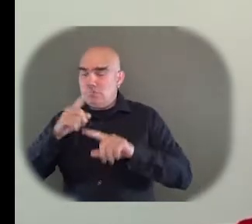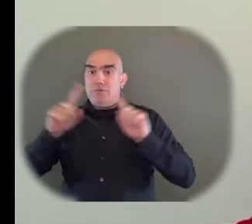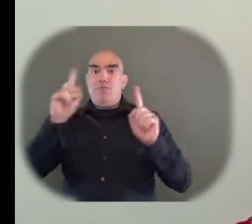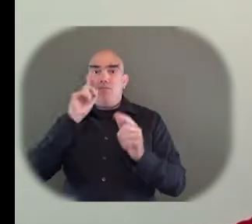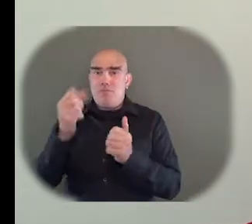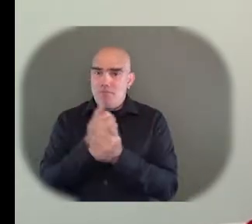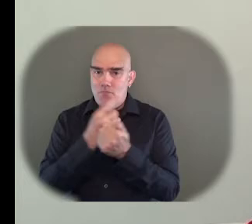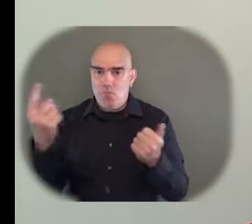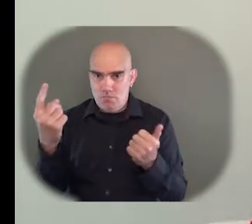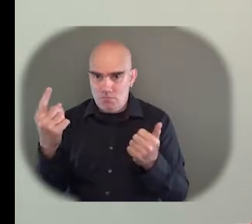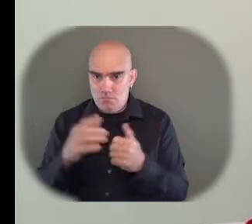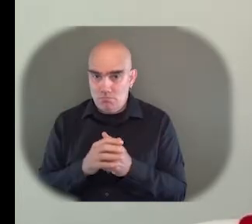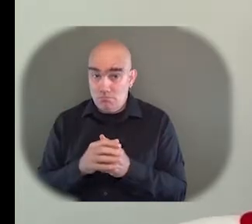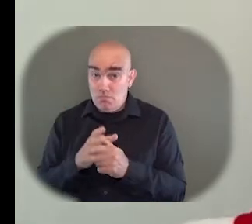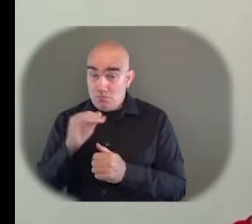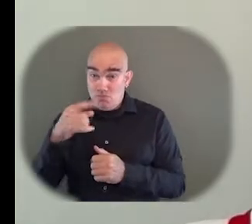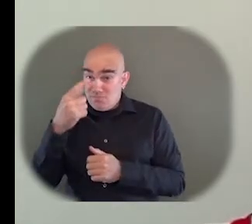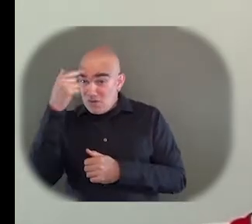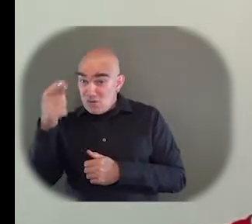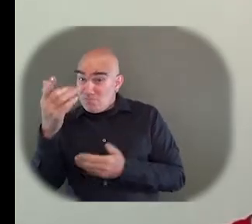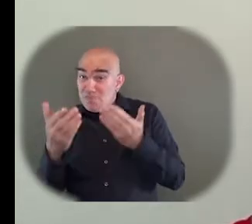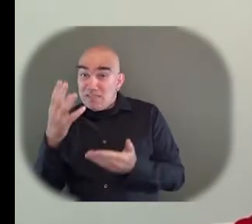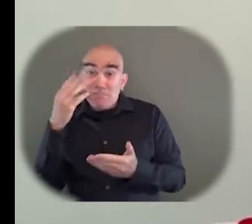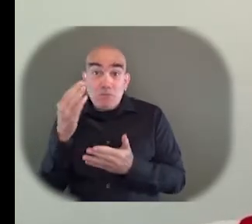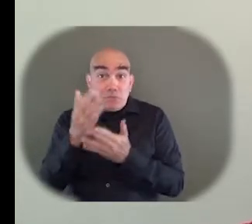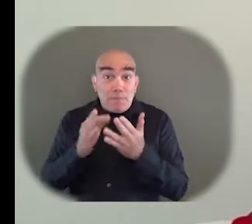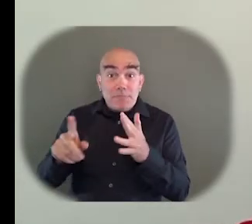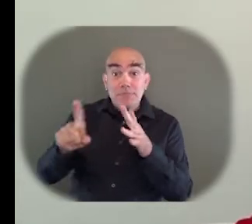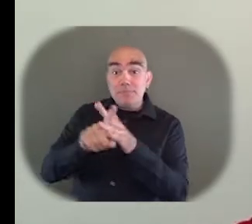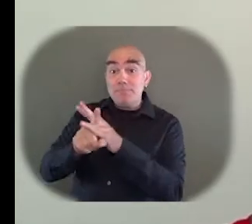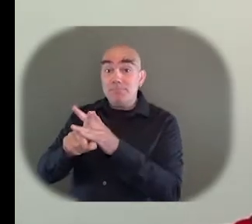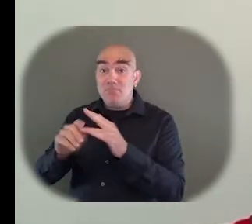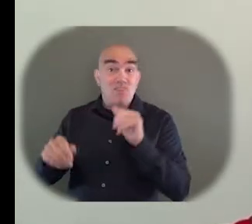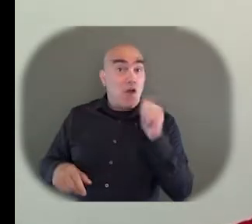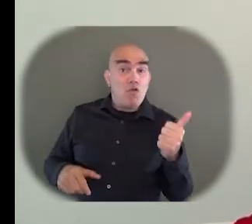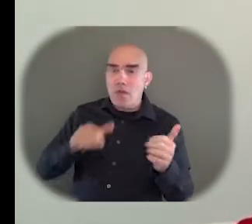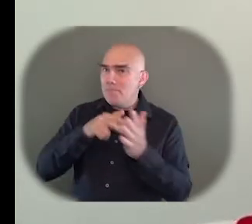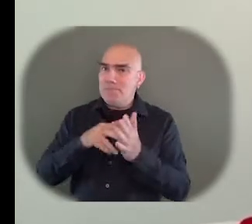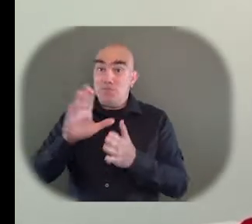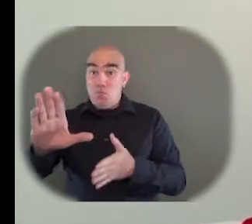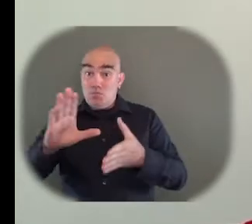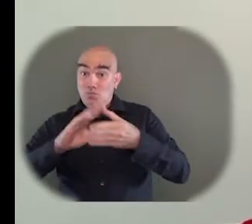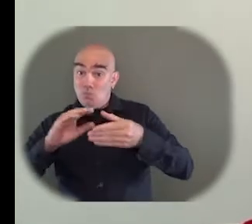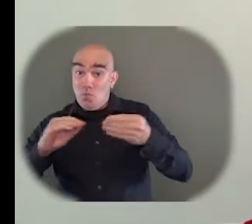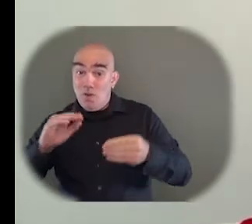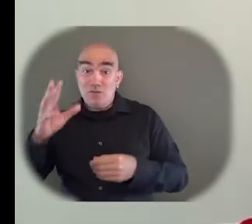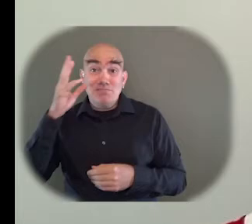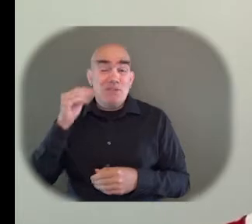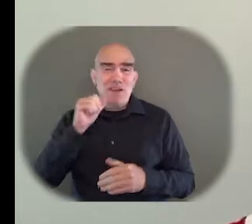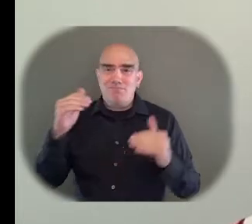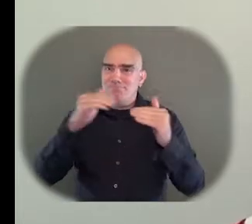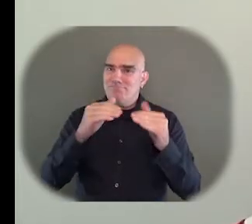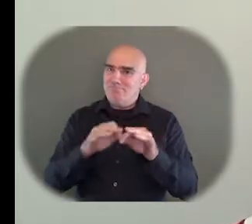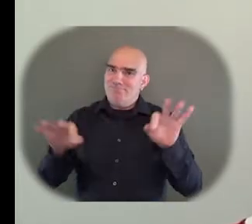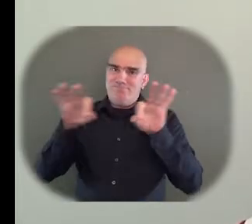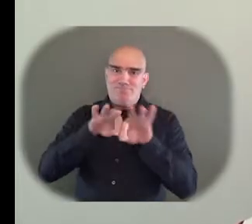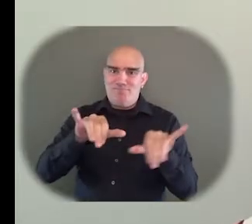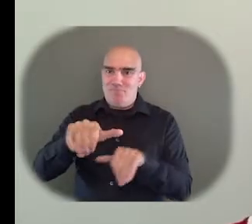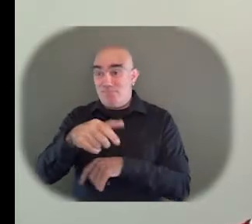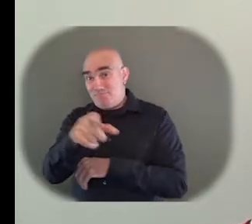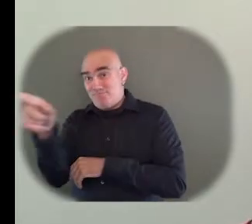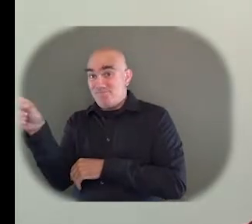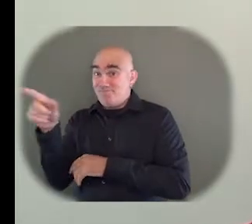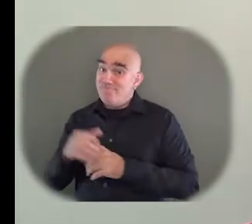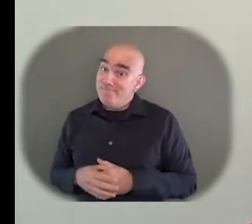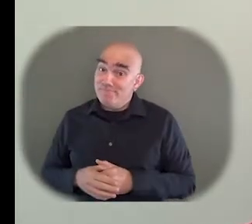these symptoms and not others, doesn't mean that your story and your experience isn't valid and important. You might have recognized